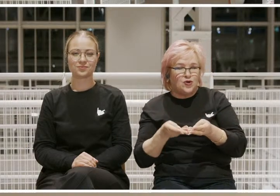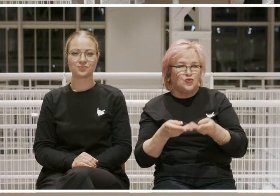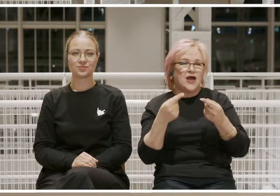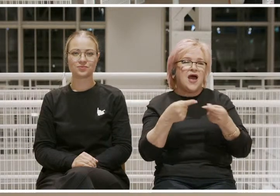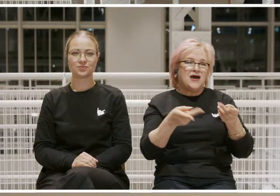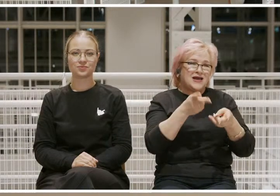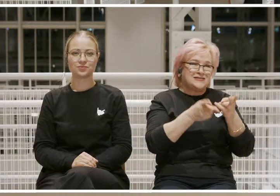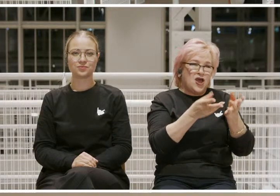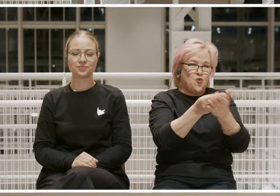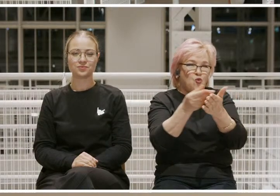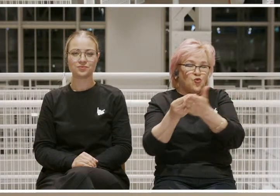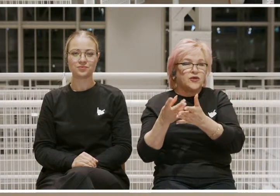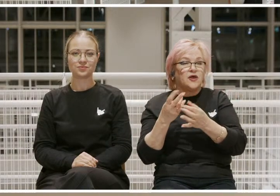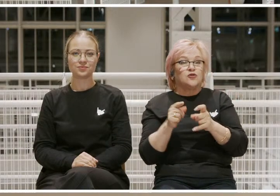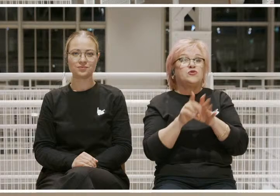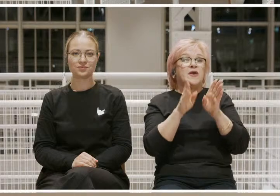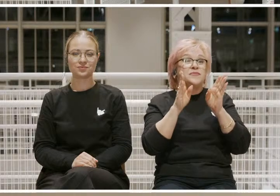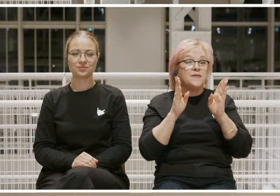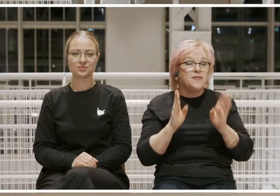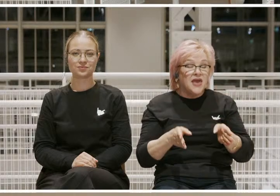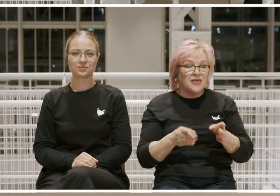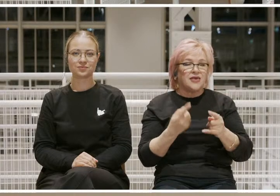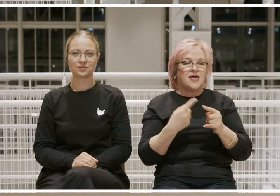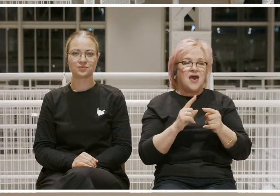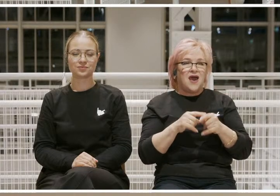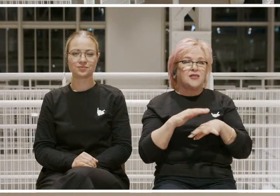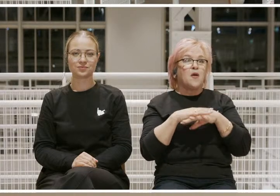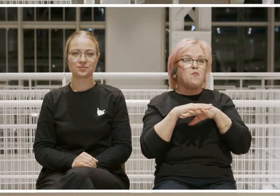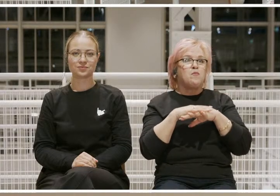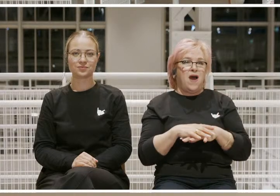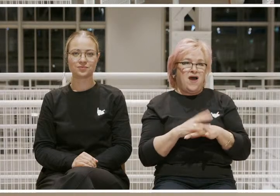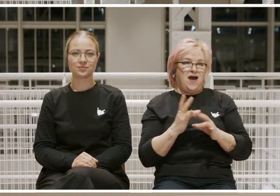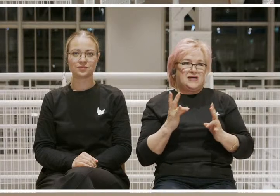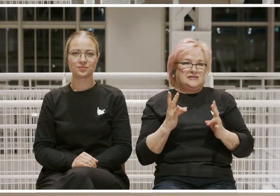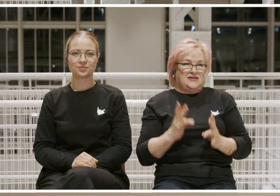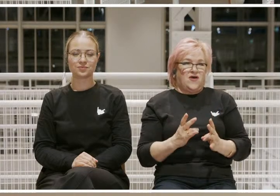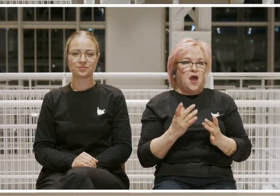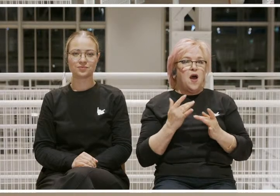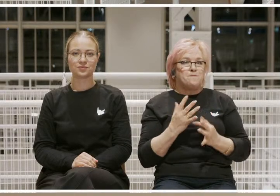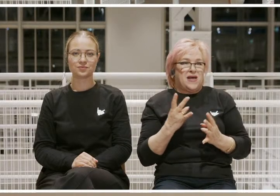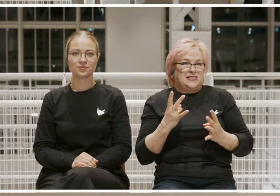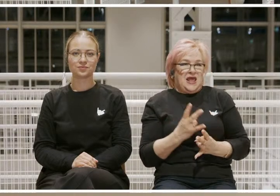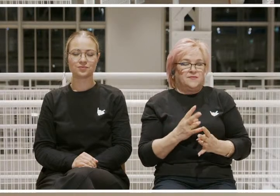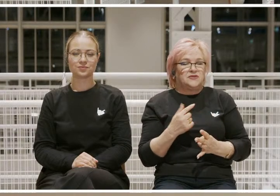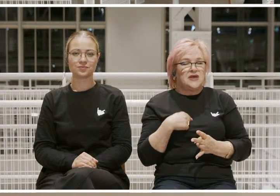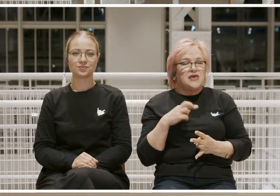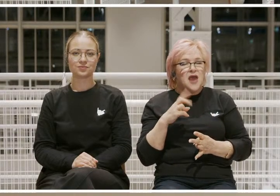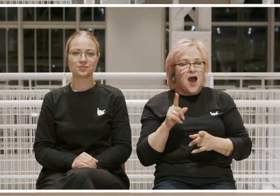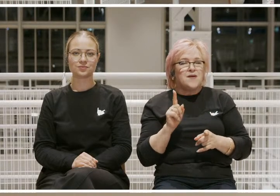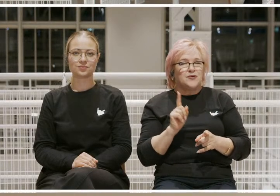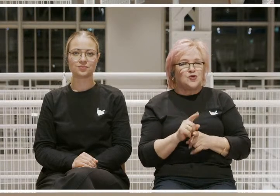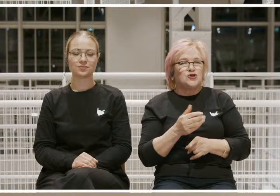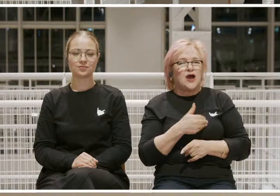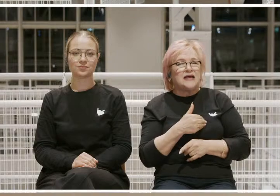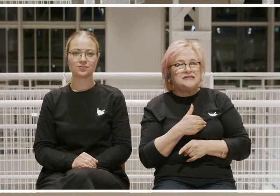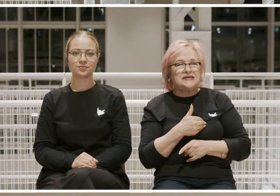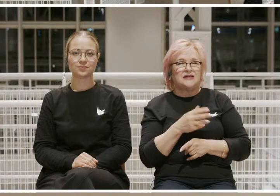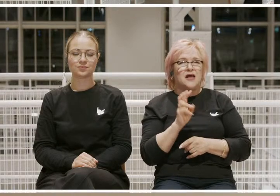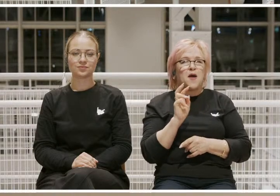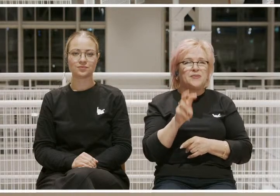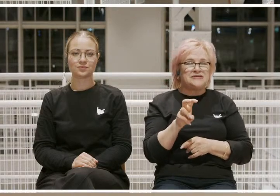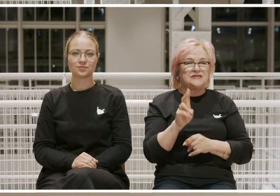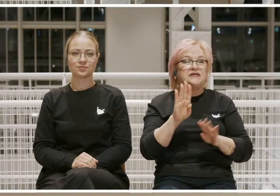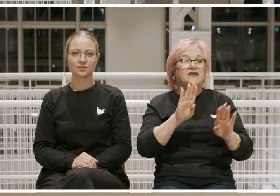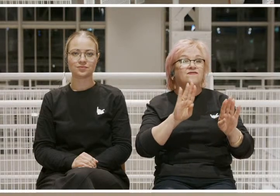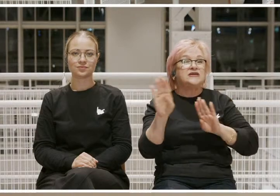same time. And food, I would love to see a food exhibition as well at some point. I don't know what it would look like, but maybe. So